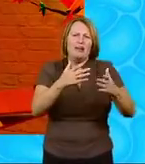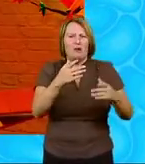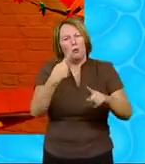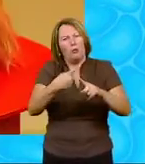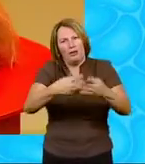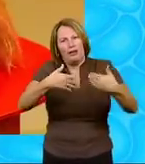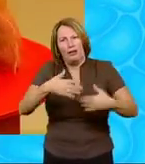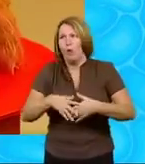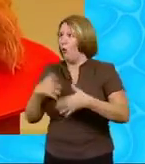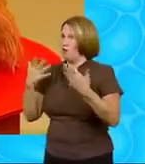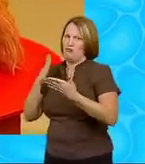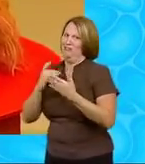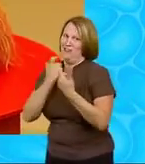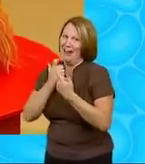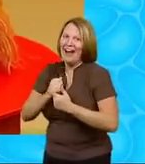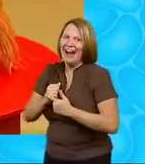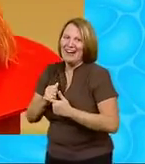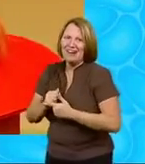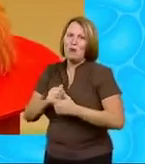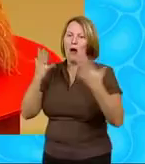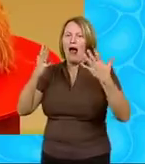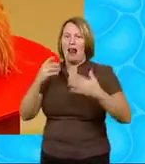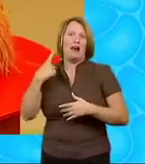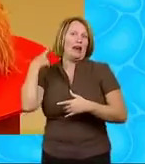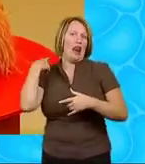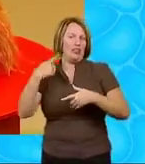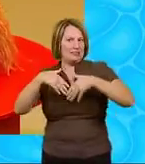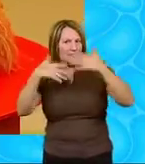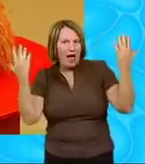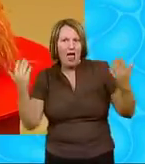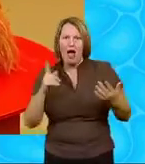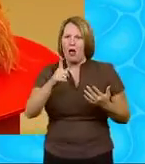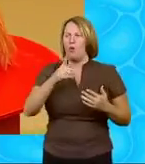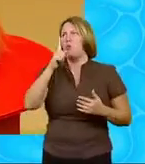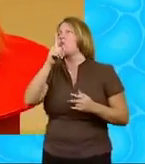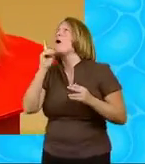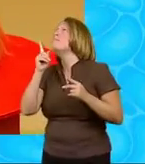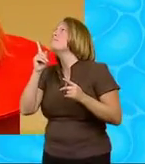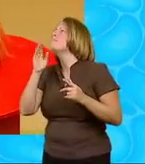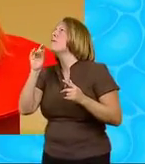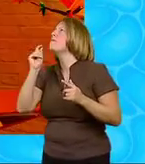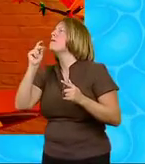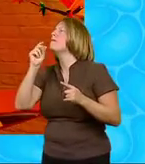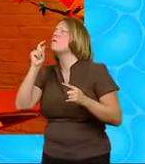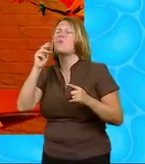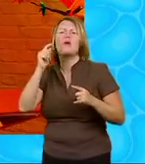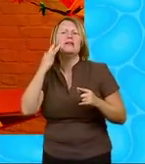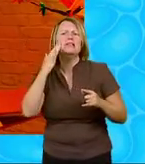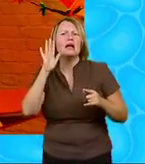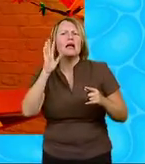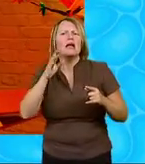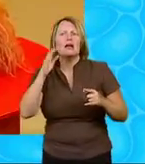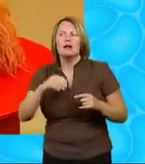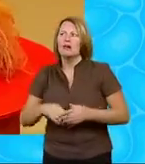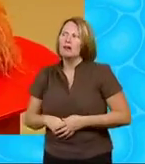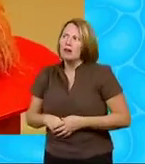Just quickly. Yeah, really funny. Well, the other day... was it when... I don't know what